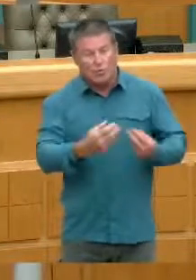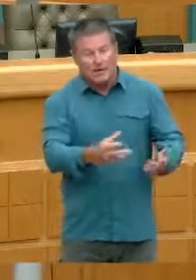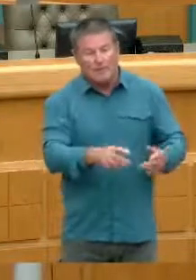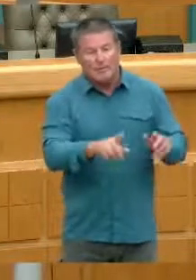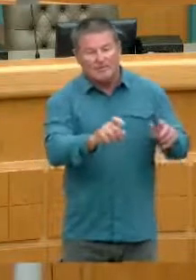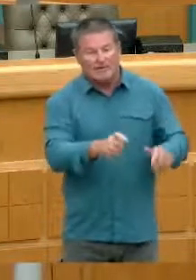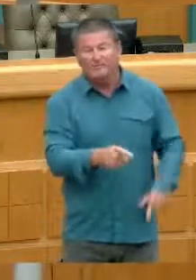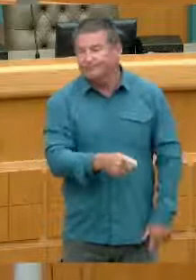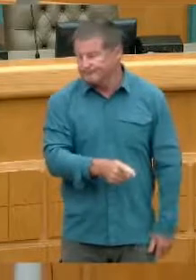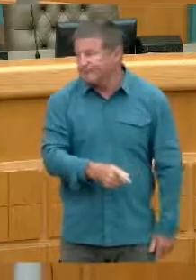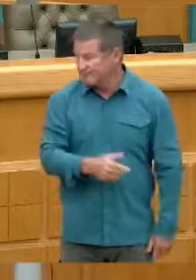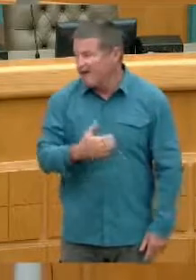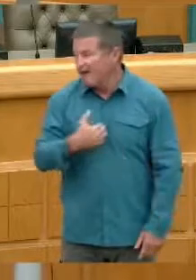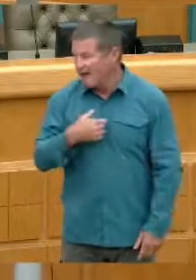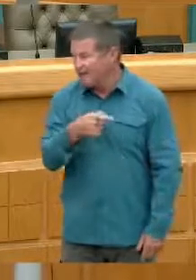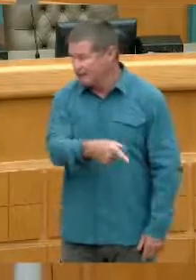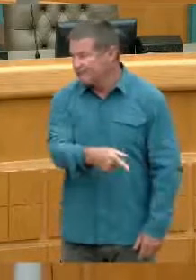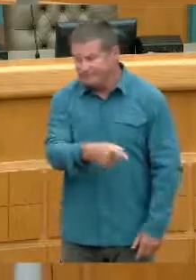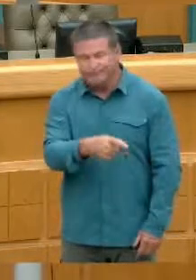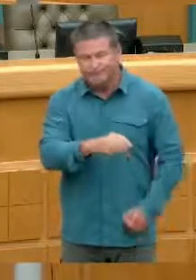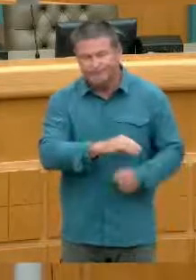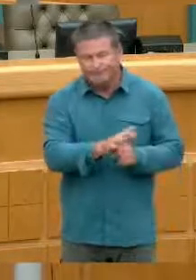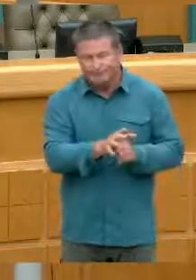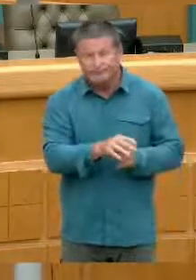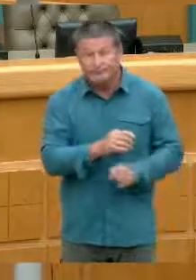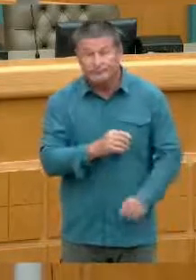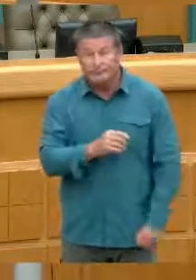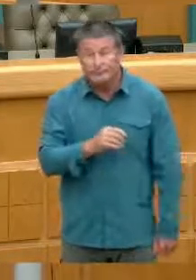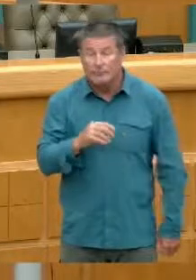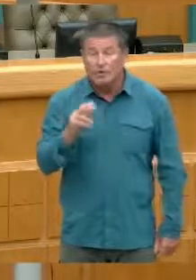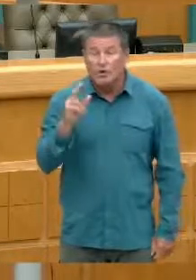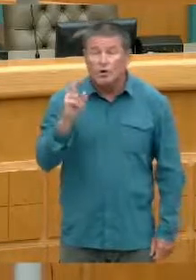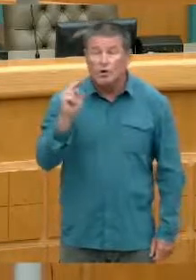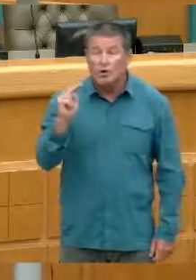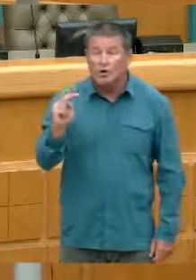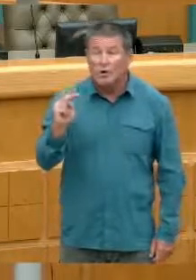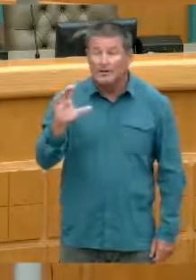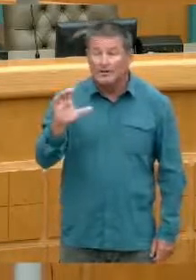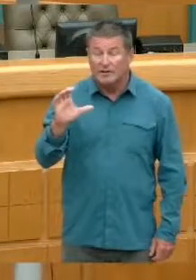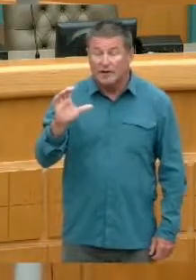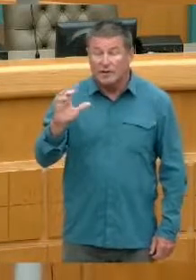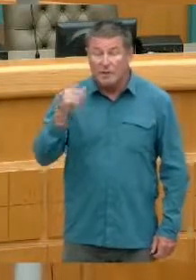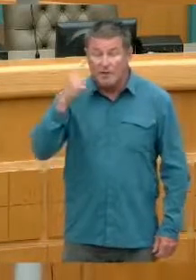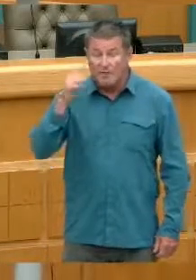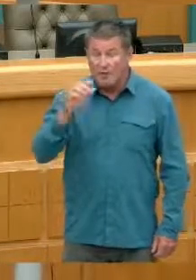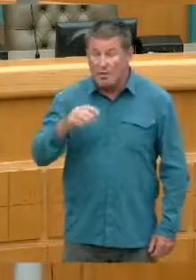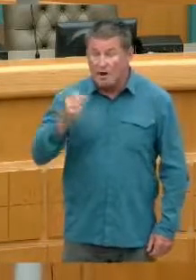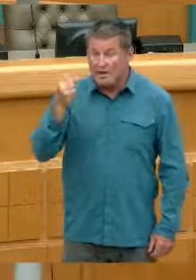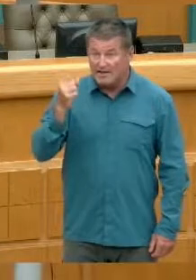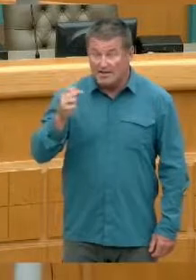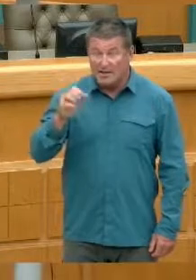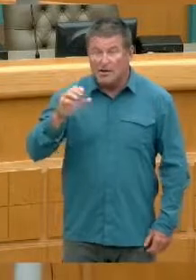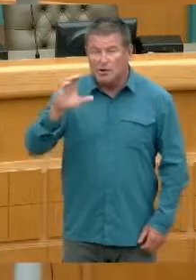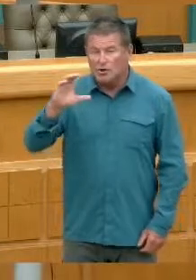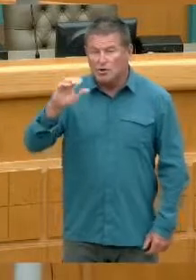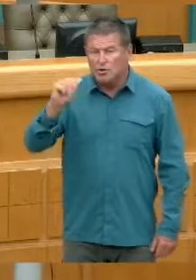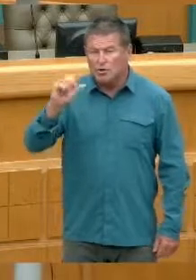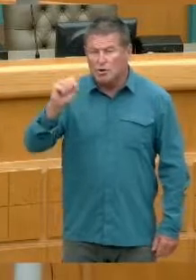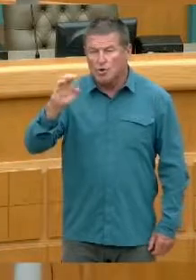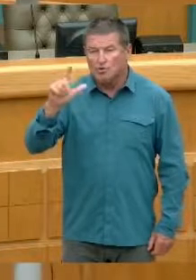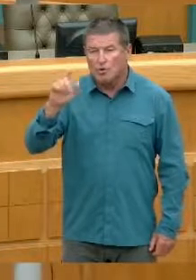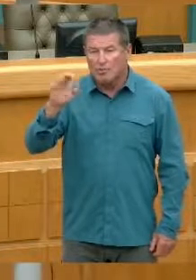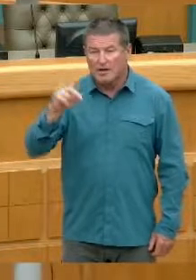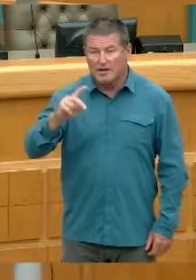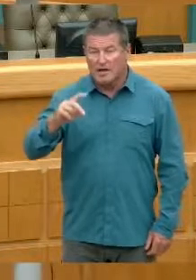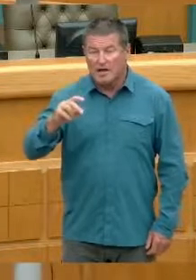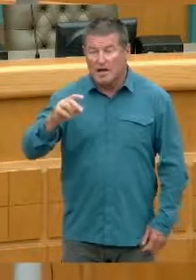test locally. And again, Nueces County is the hot spot for the local area, and then it declines from there,